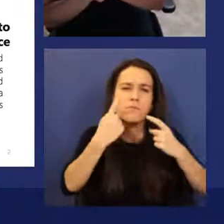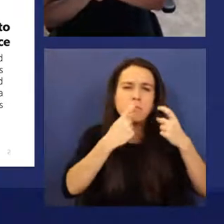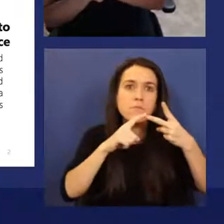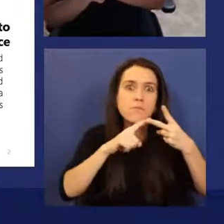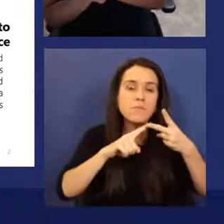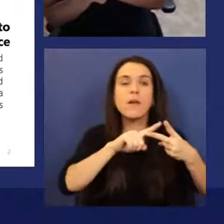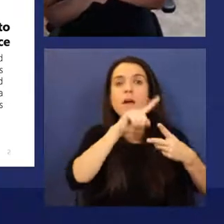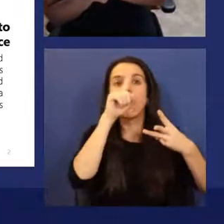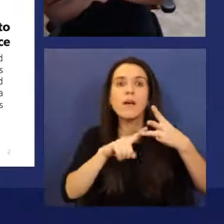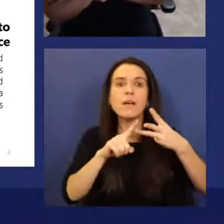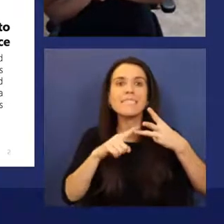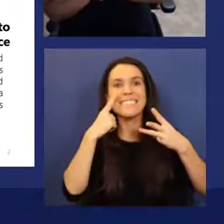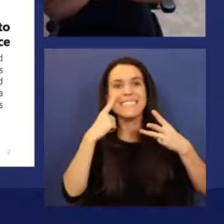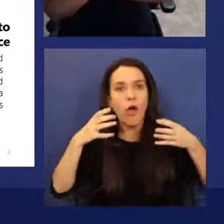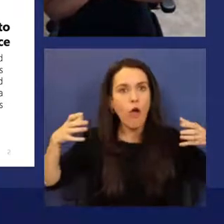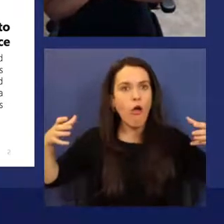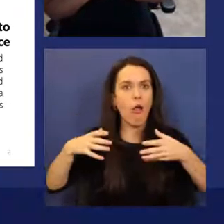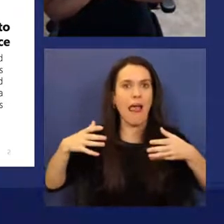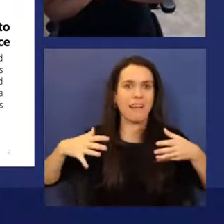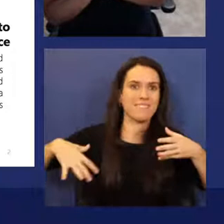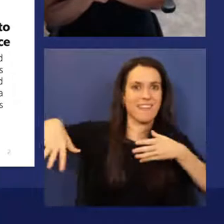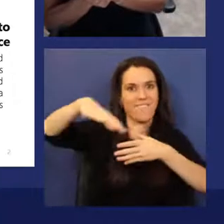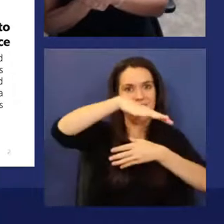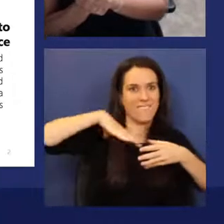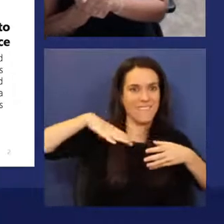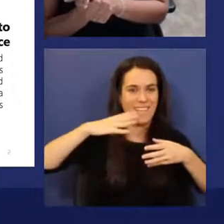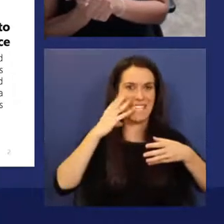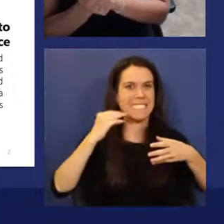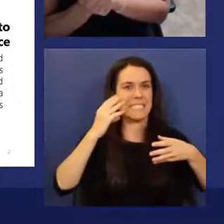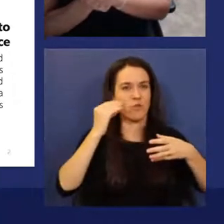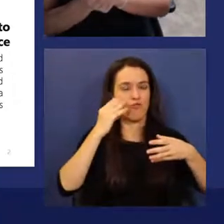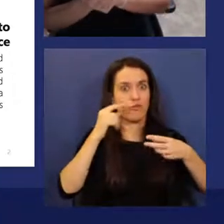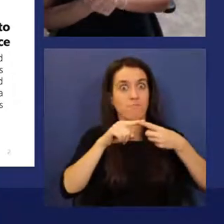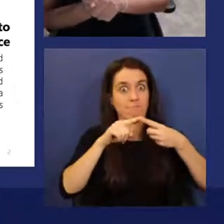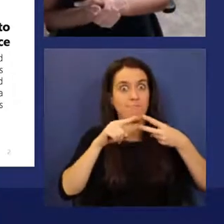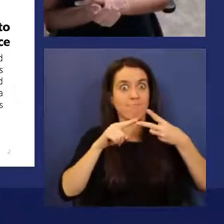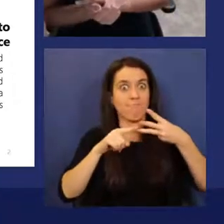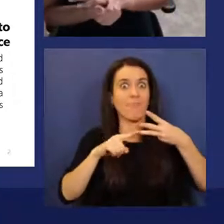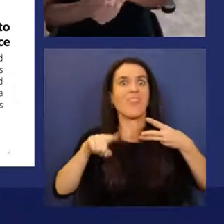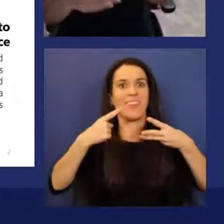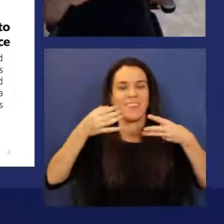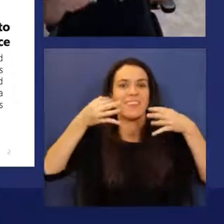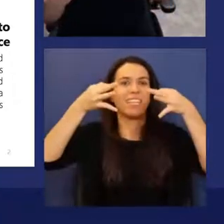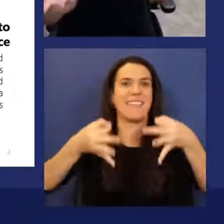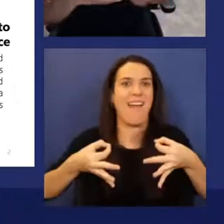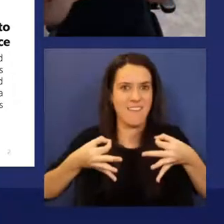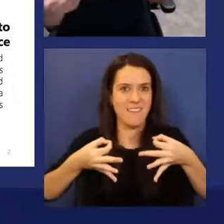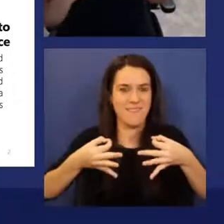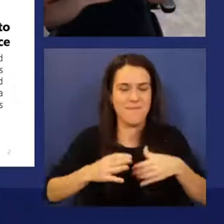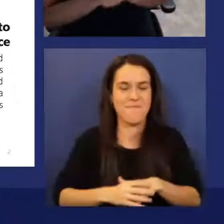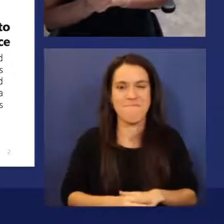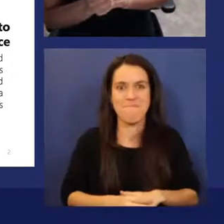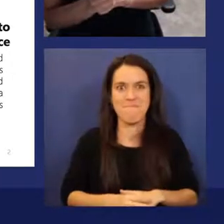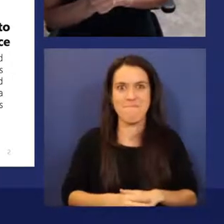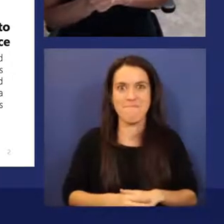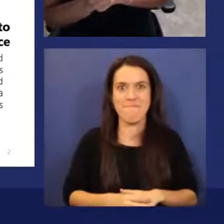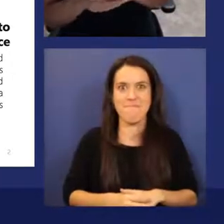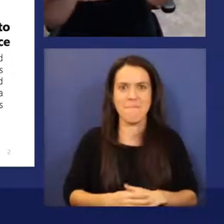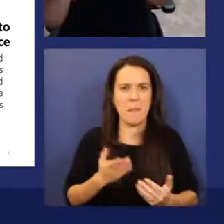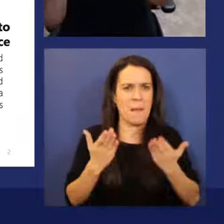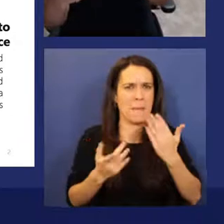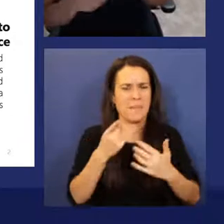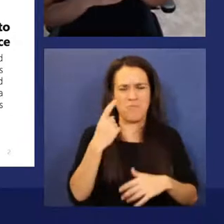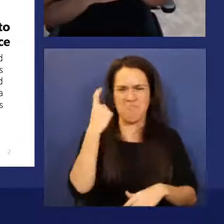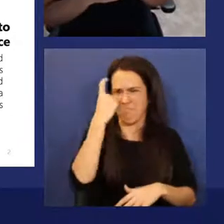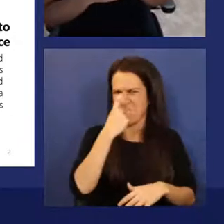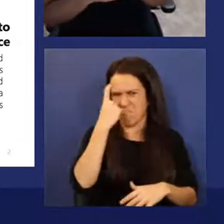collective experience before they make a decision. And you may actually be wondering, why am I talking about this?